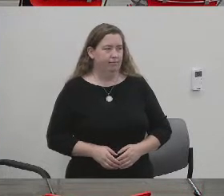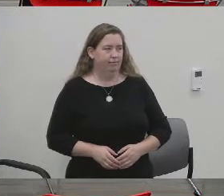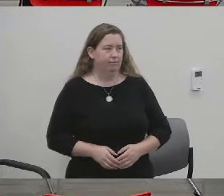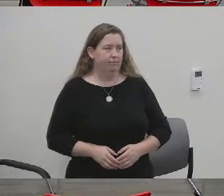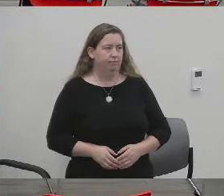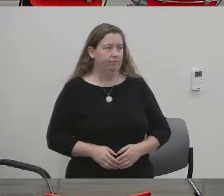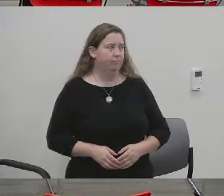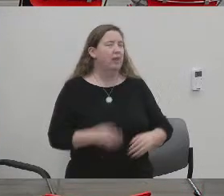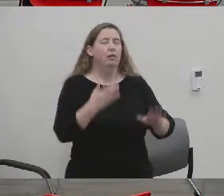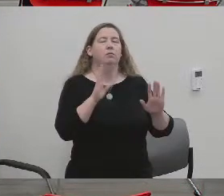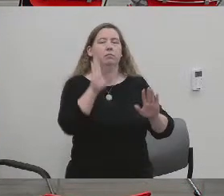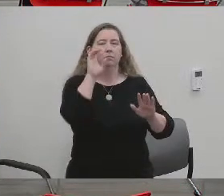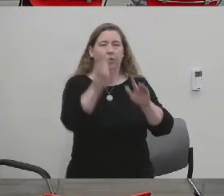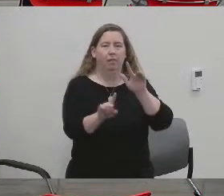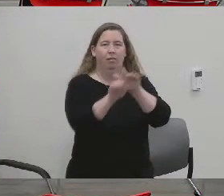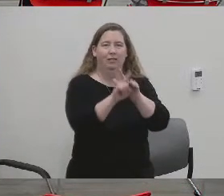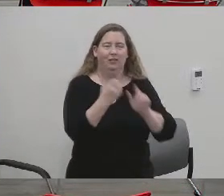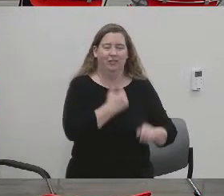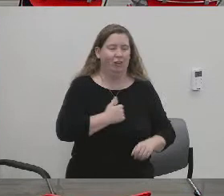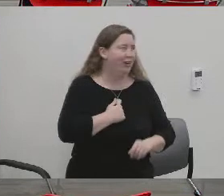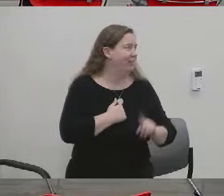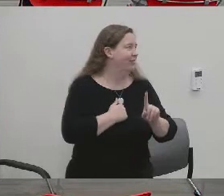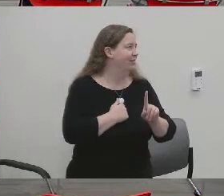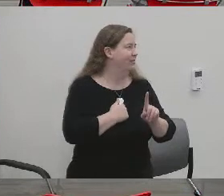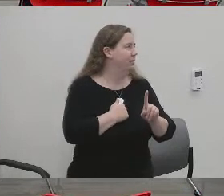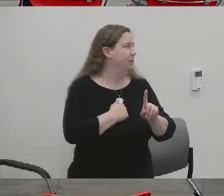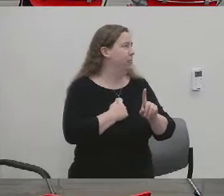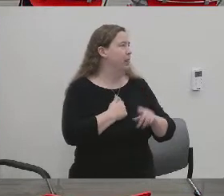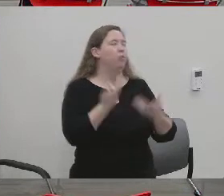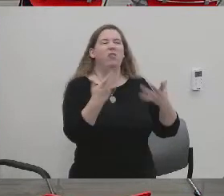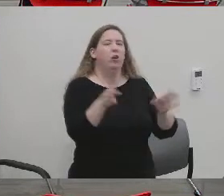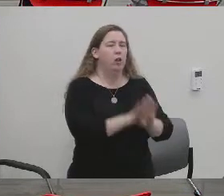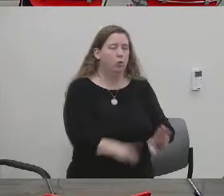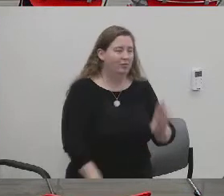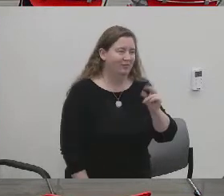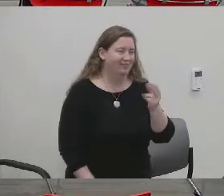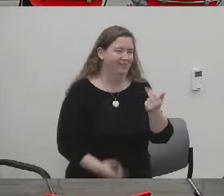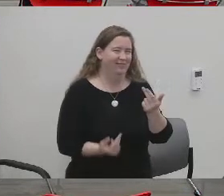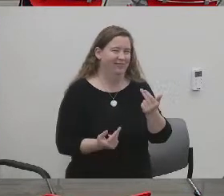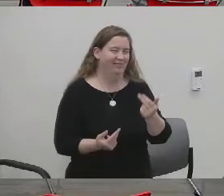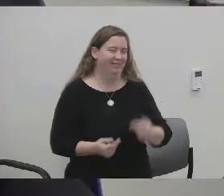I'm sorry, can I ask one more question? You All right, can. we've already closed questions.